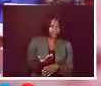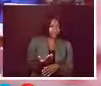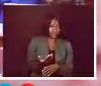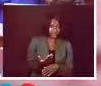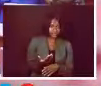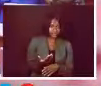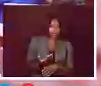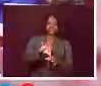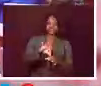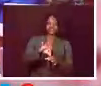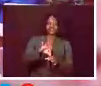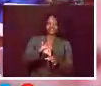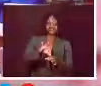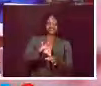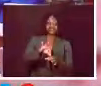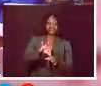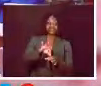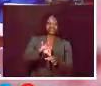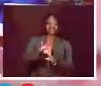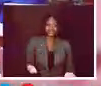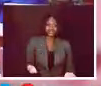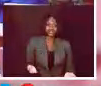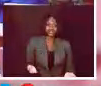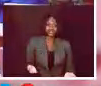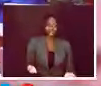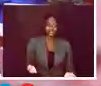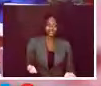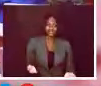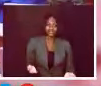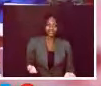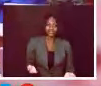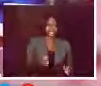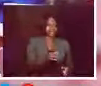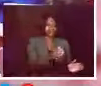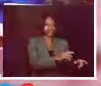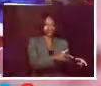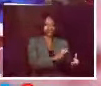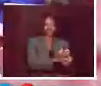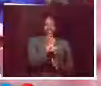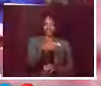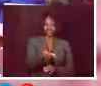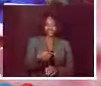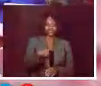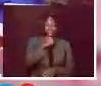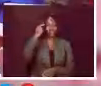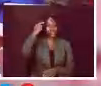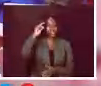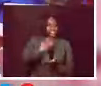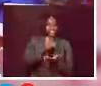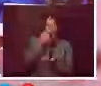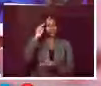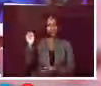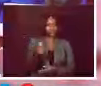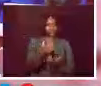voting, obviously what we are doing is that our colleagues will become irrelevant. But I don't think that will be good for all of us.